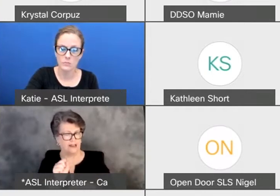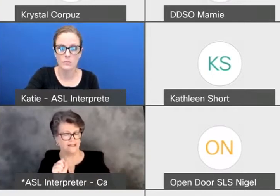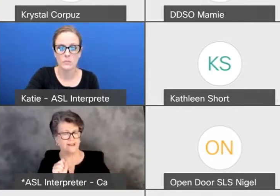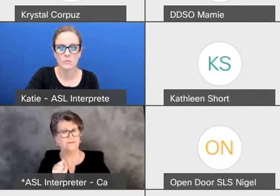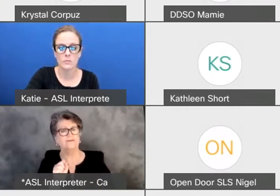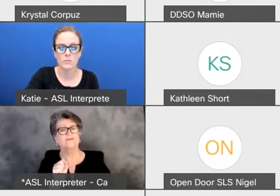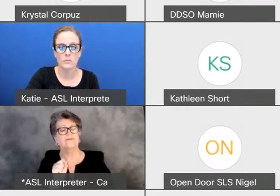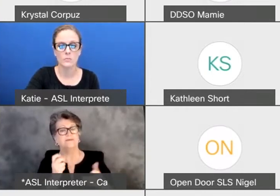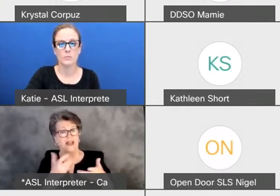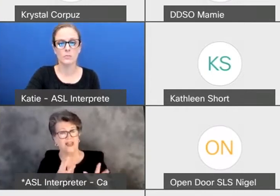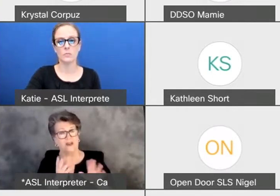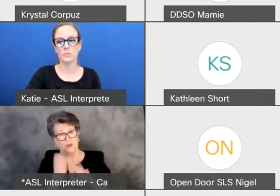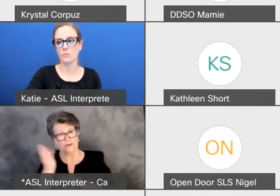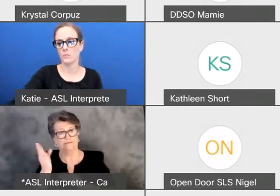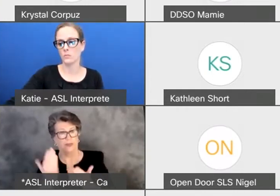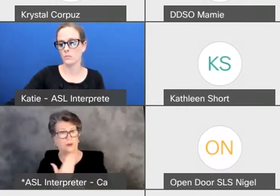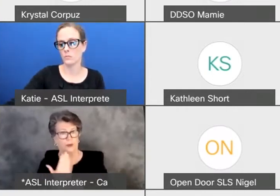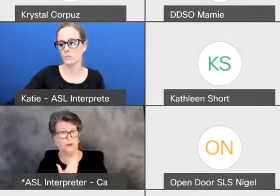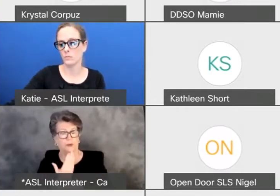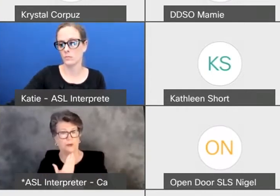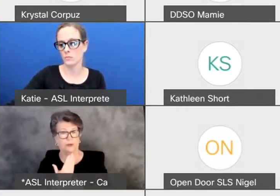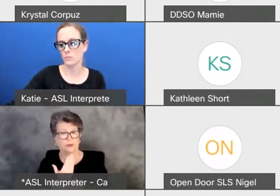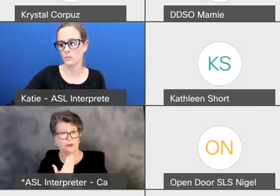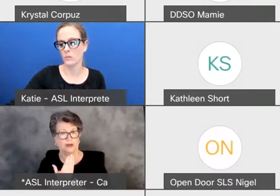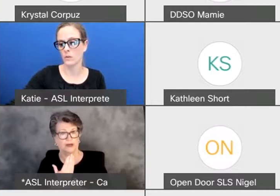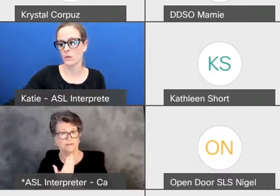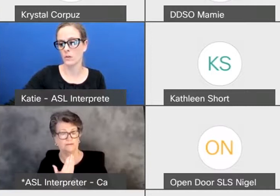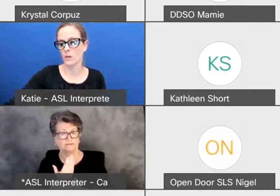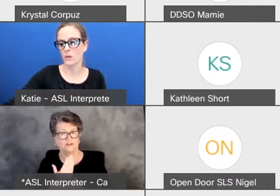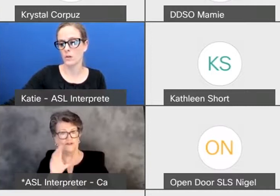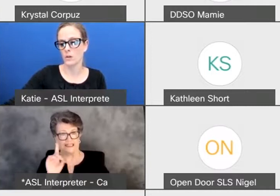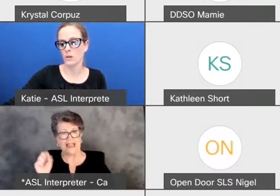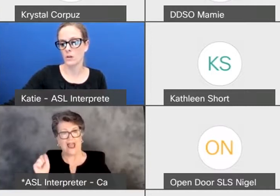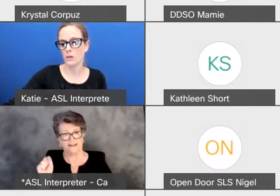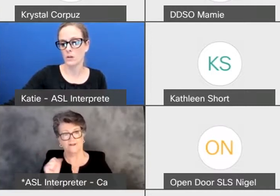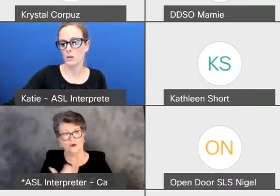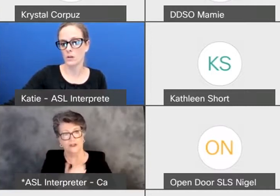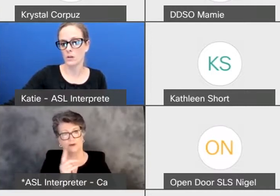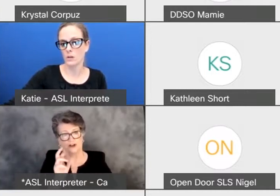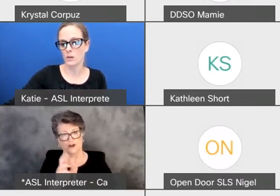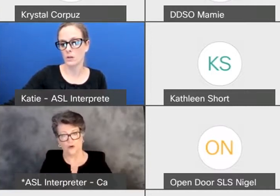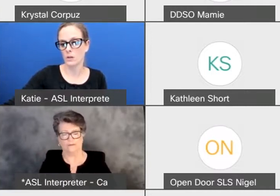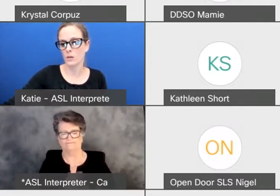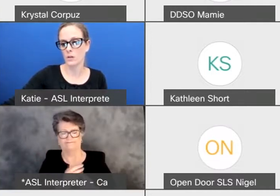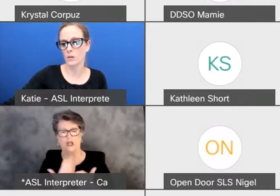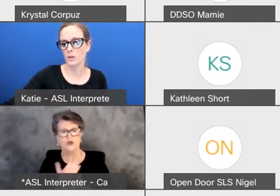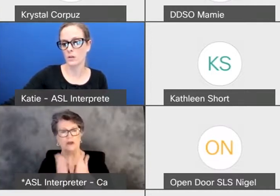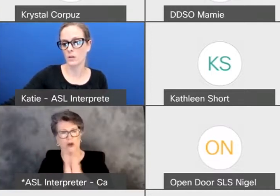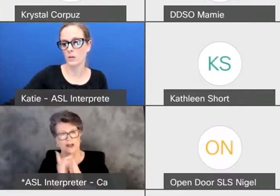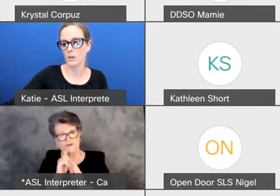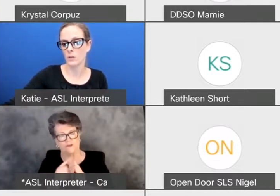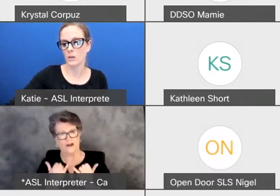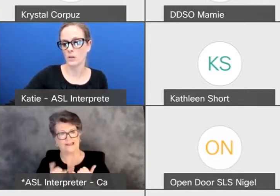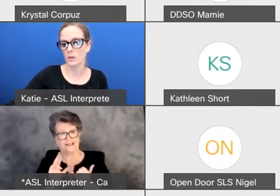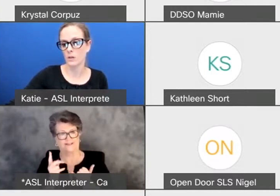we'll send those over as a new to DDS as a new vendor. I mean, a new request. So